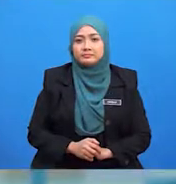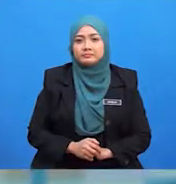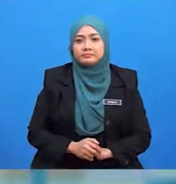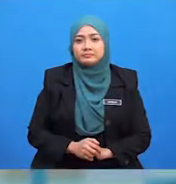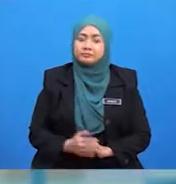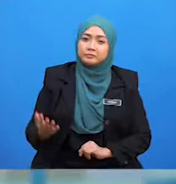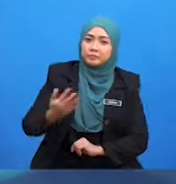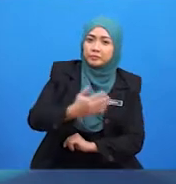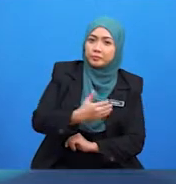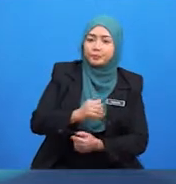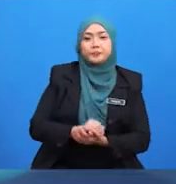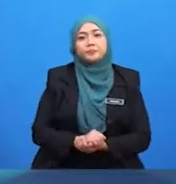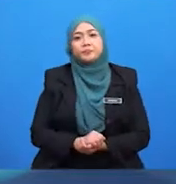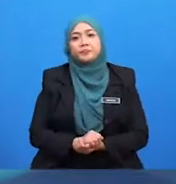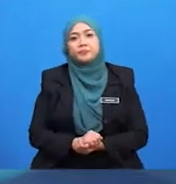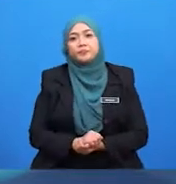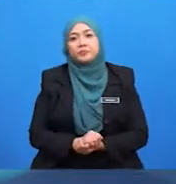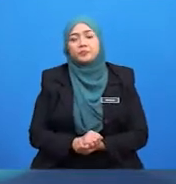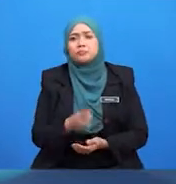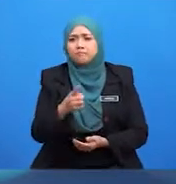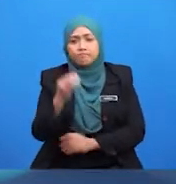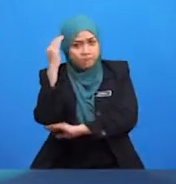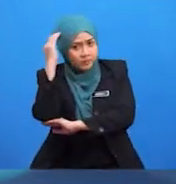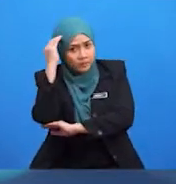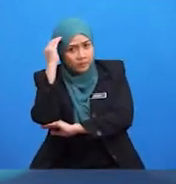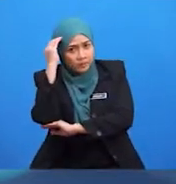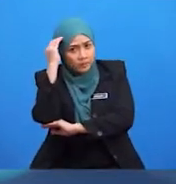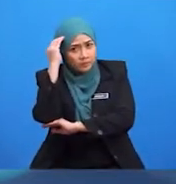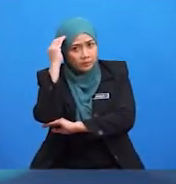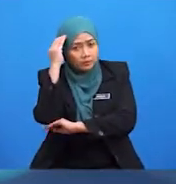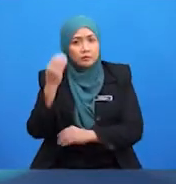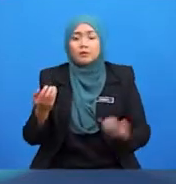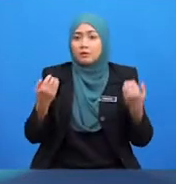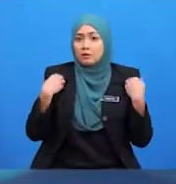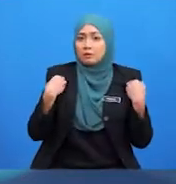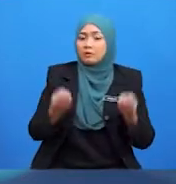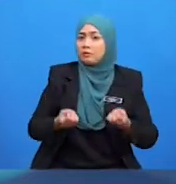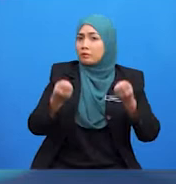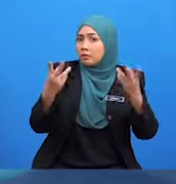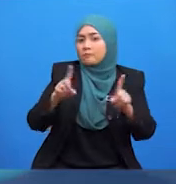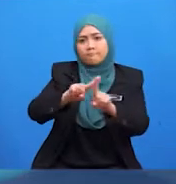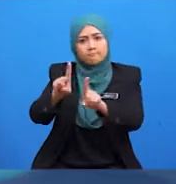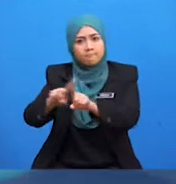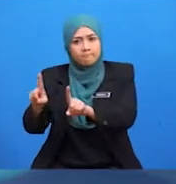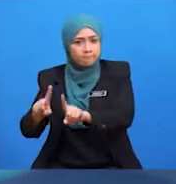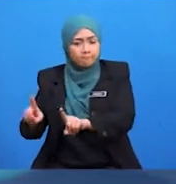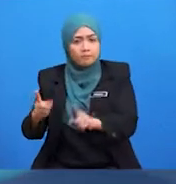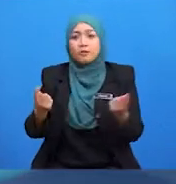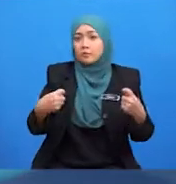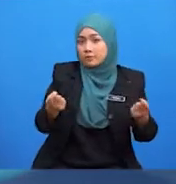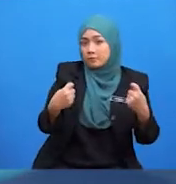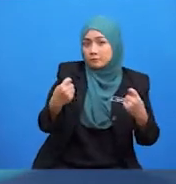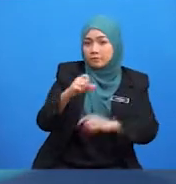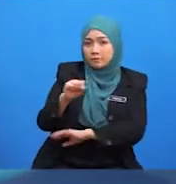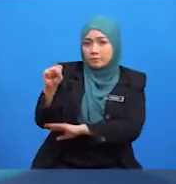Let's go! Did you know that there are different types of transportations all